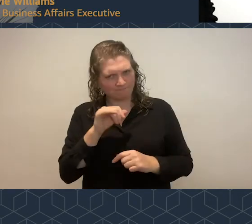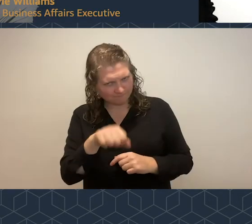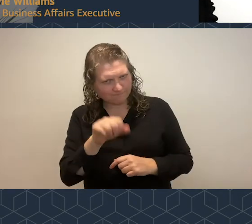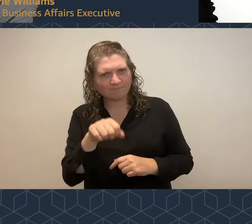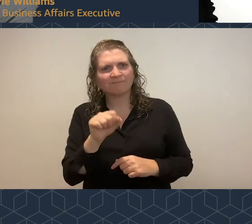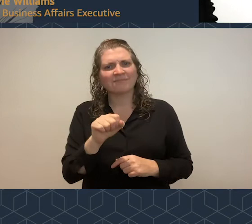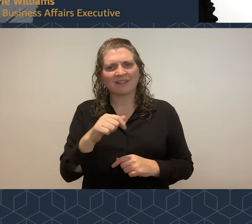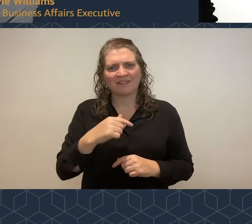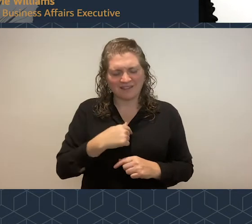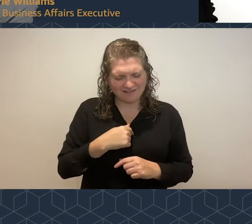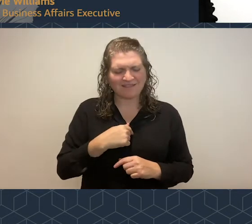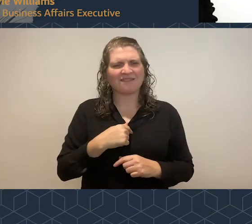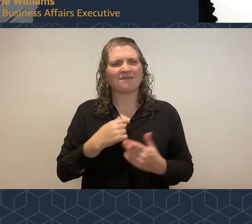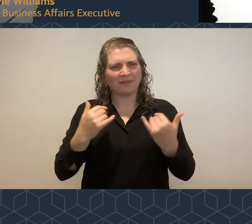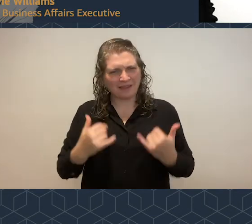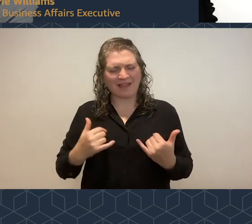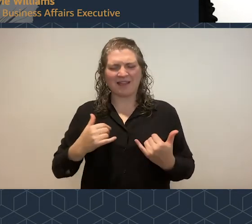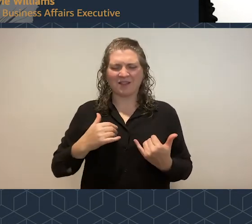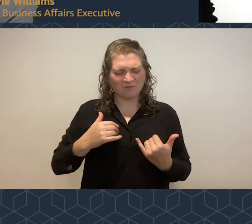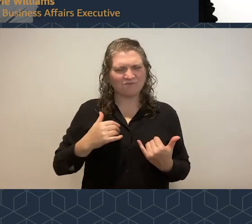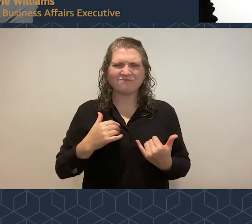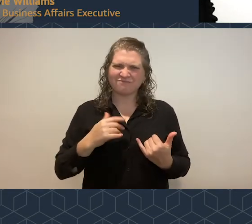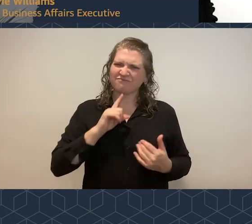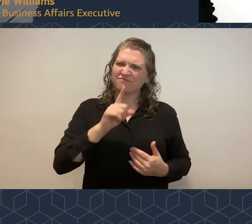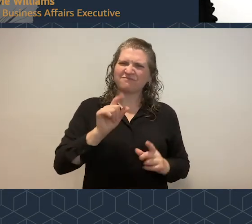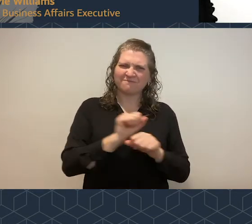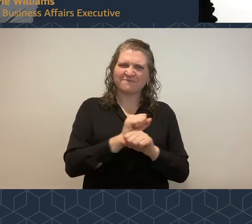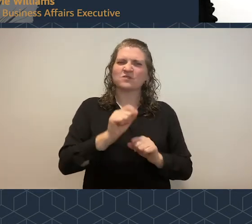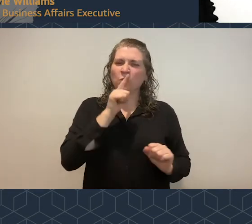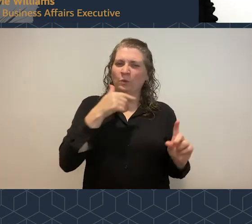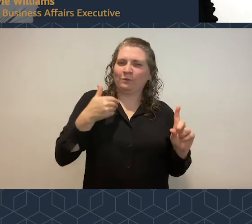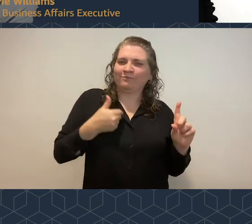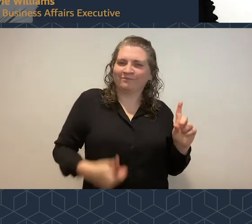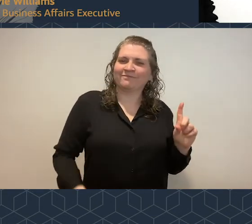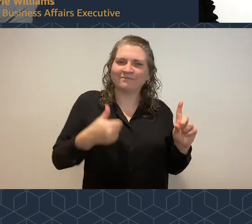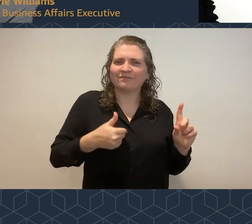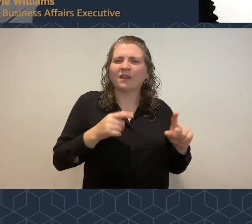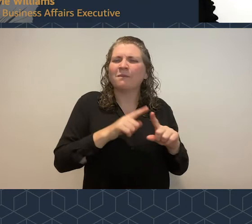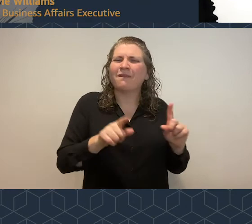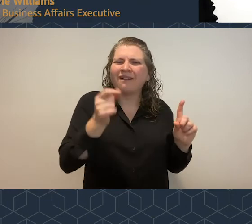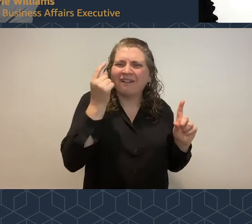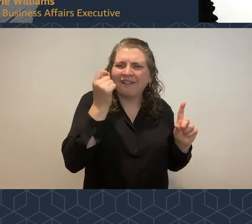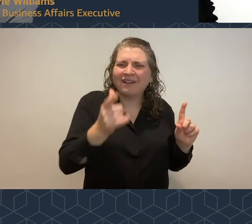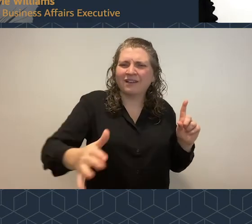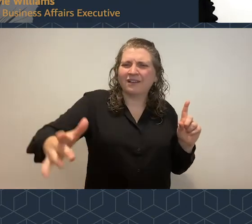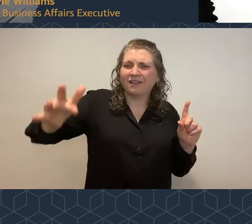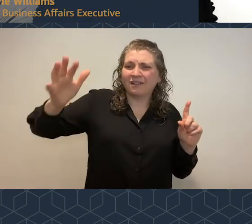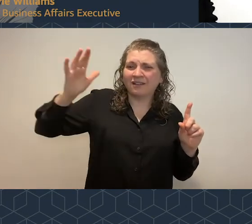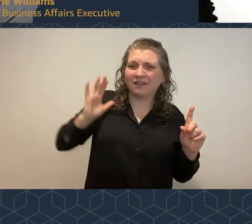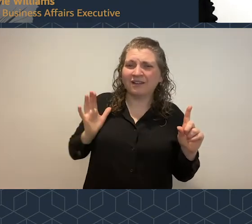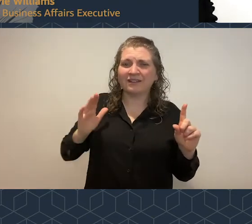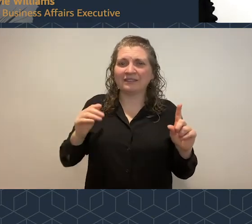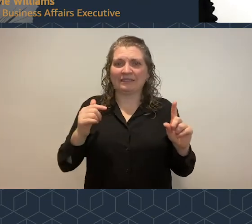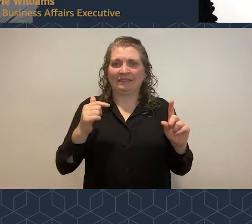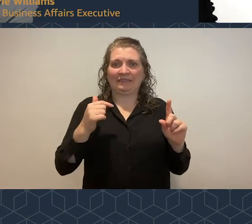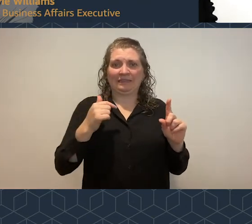think Marjorie might be able to talk more about the candidate side. But I think there was just a time, where I just decided I